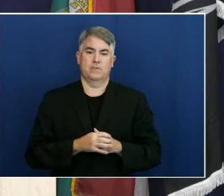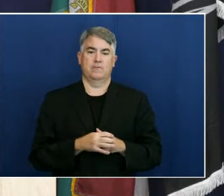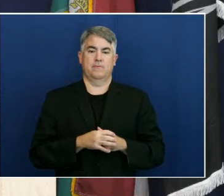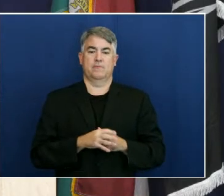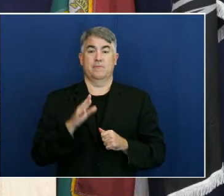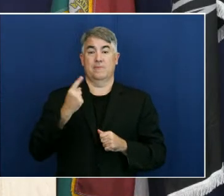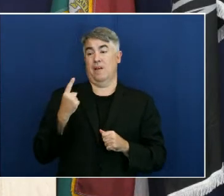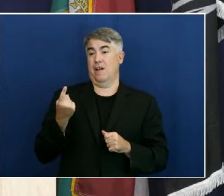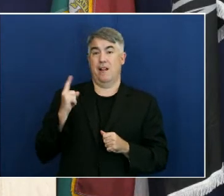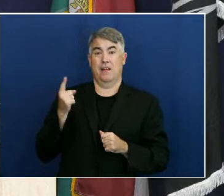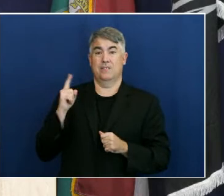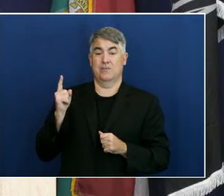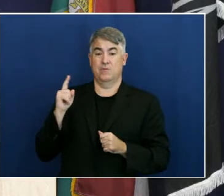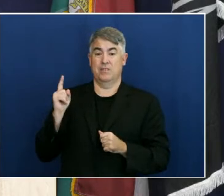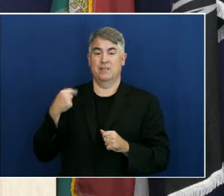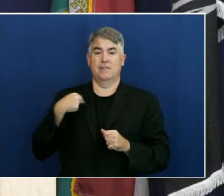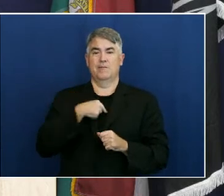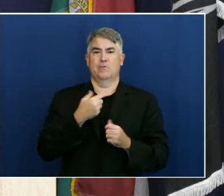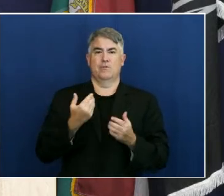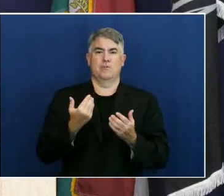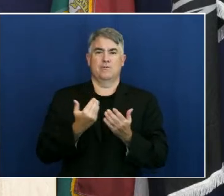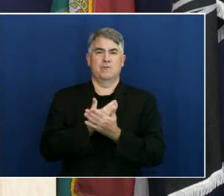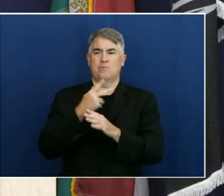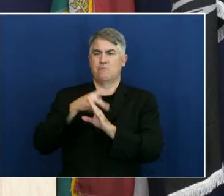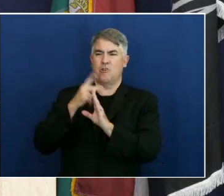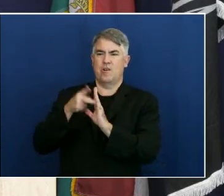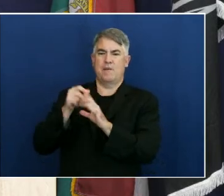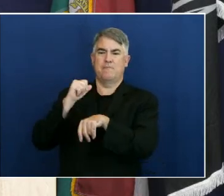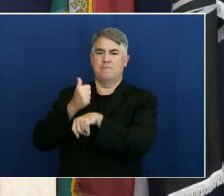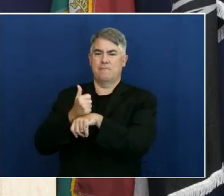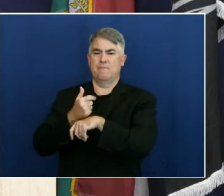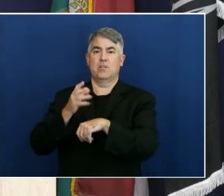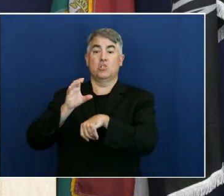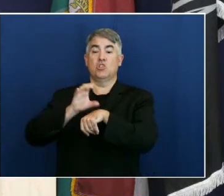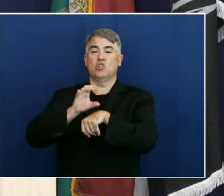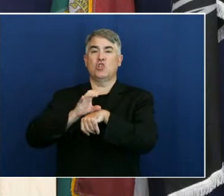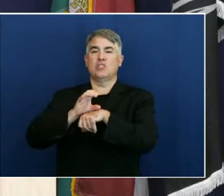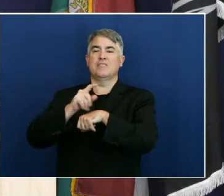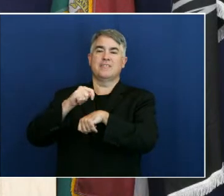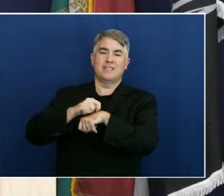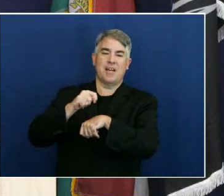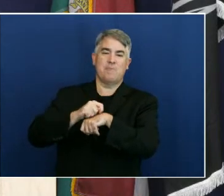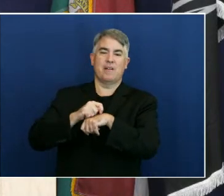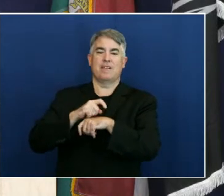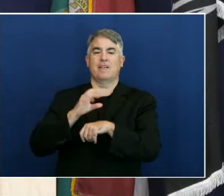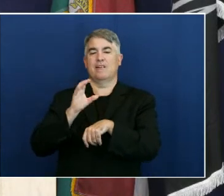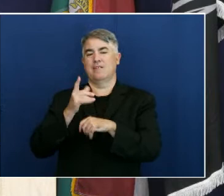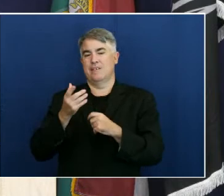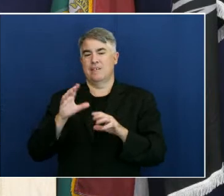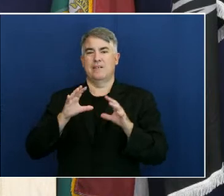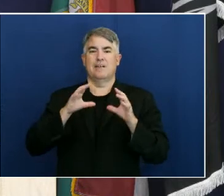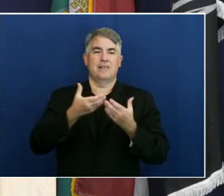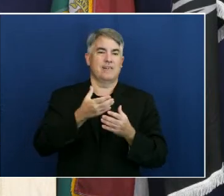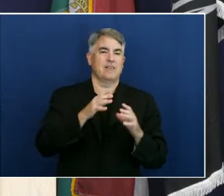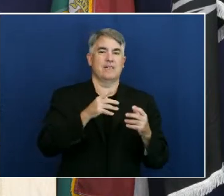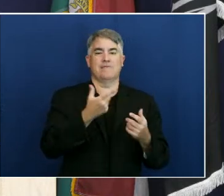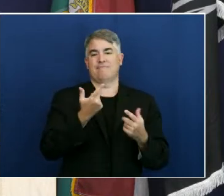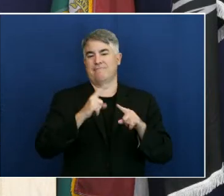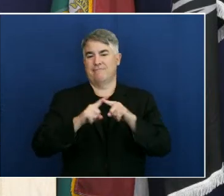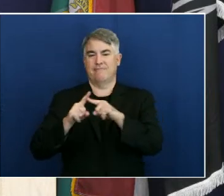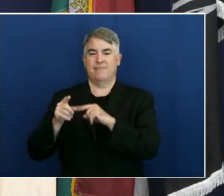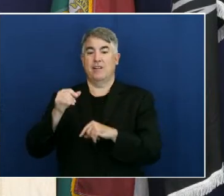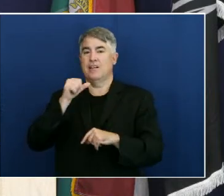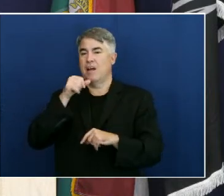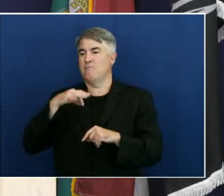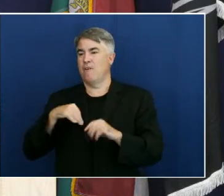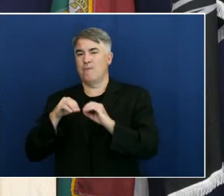sign-up program where religious institutions, businesses, nonprofits, community groups that would like to have us bring a vaccine location into